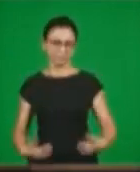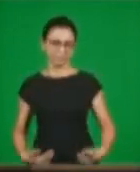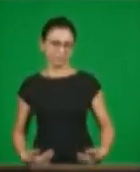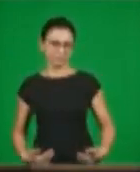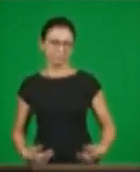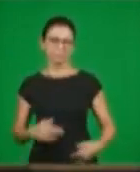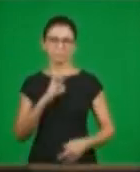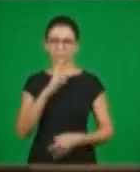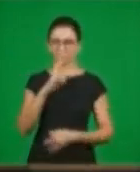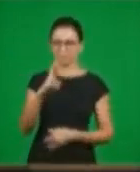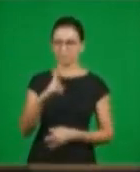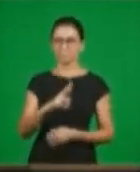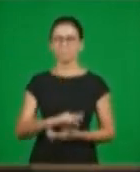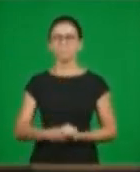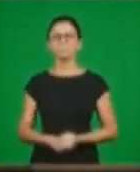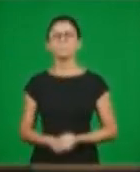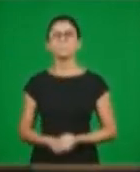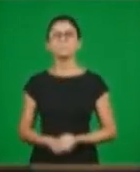Body.